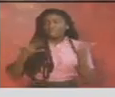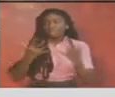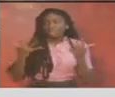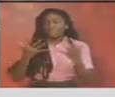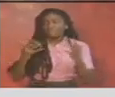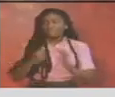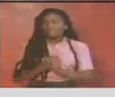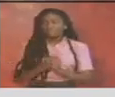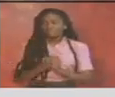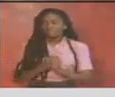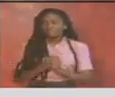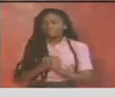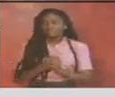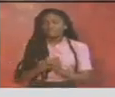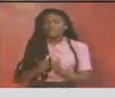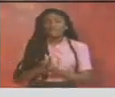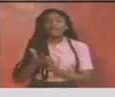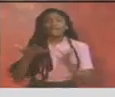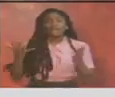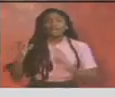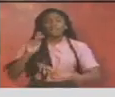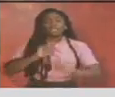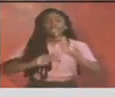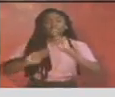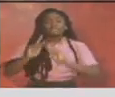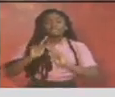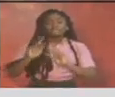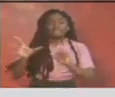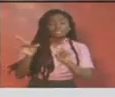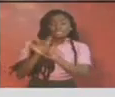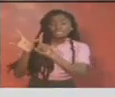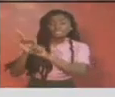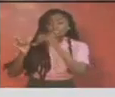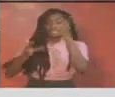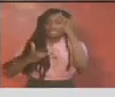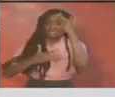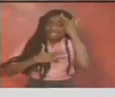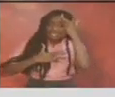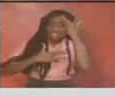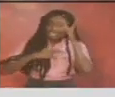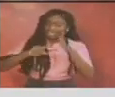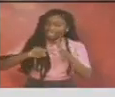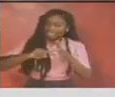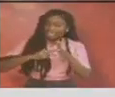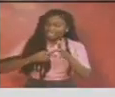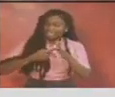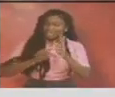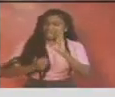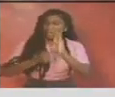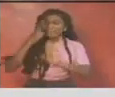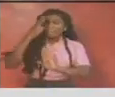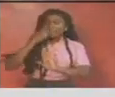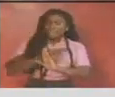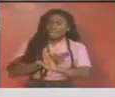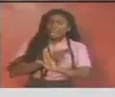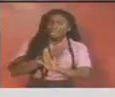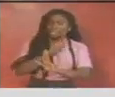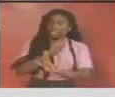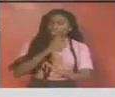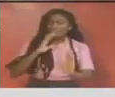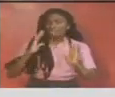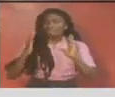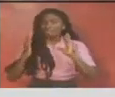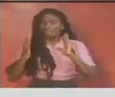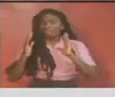an upsurge in the number of cases, which began on and about the beginning of March. Comparatively